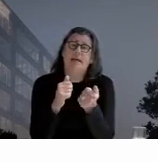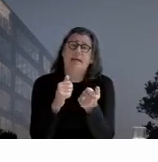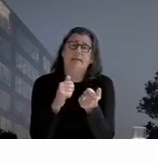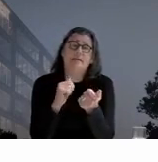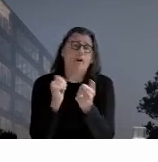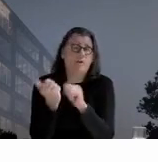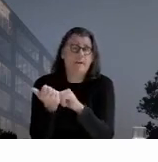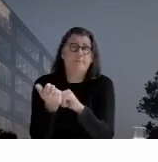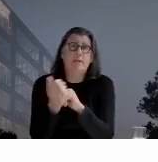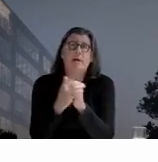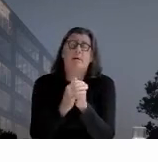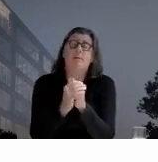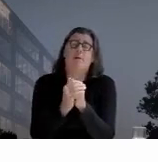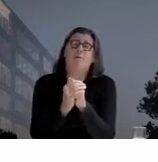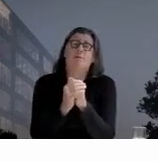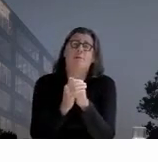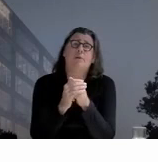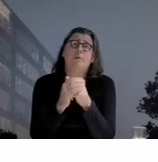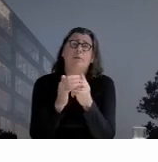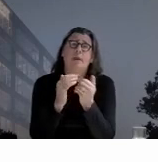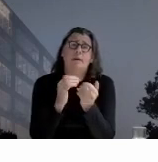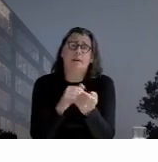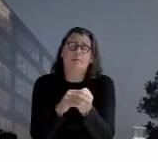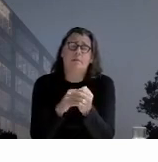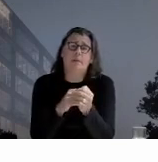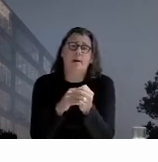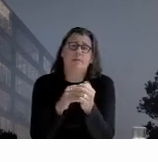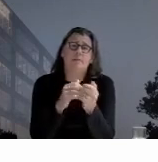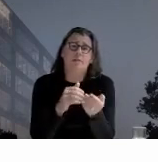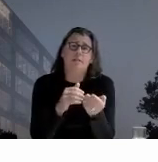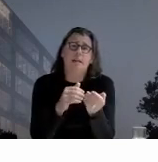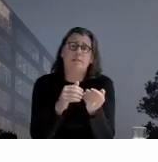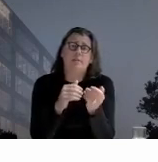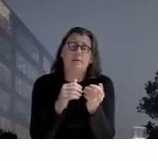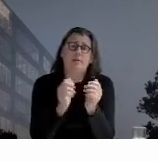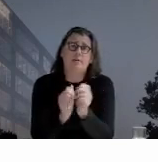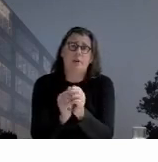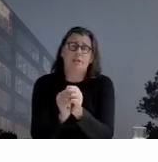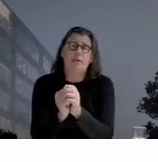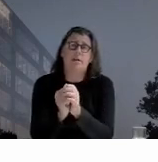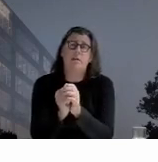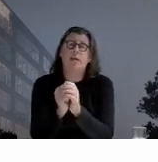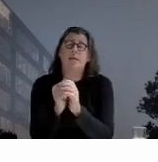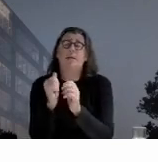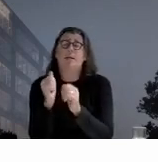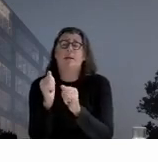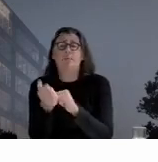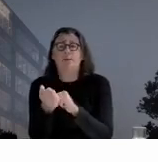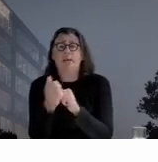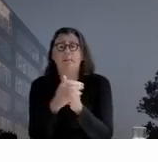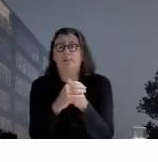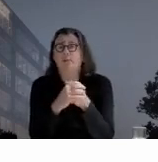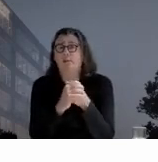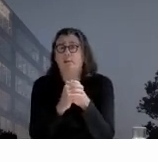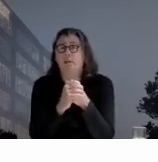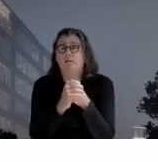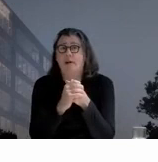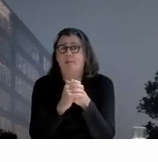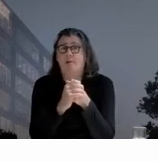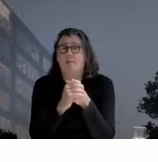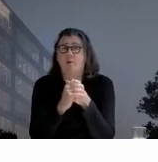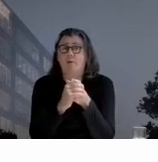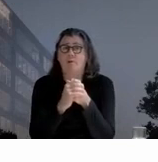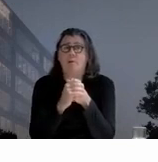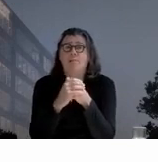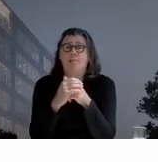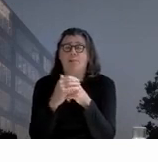back in concrete, but also with rammed earth suppliers using that material, crushing it locally and being able to use it in